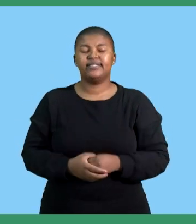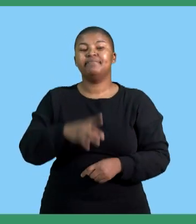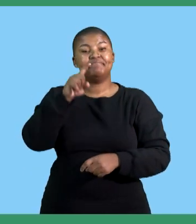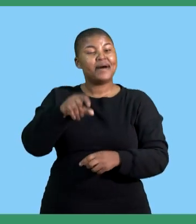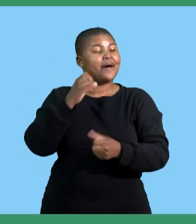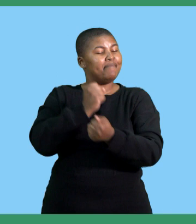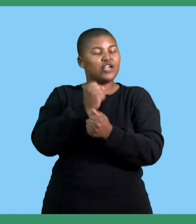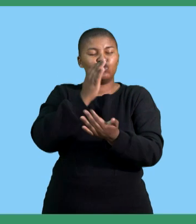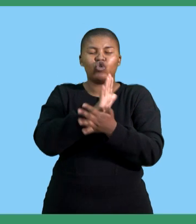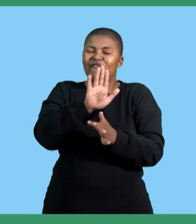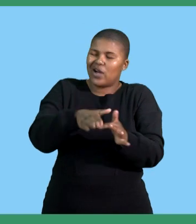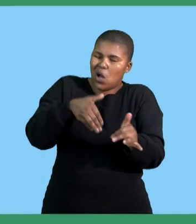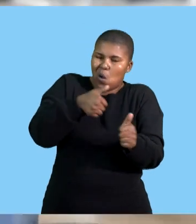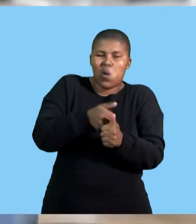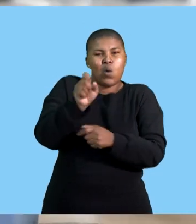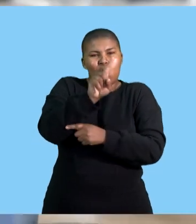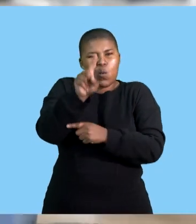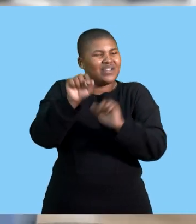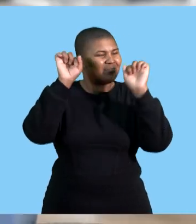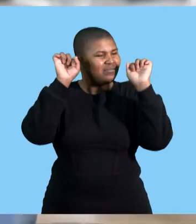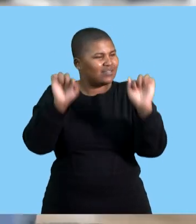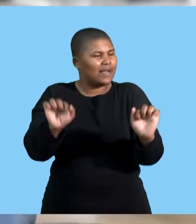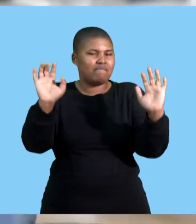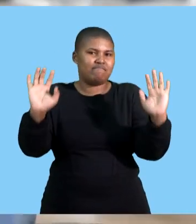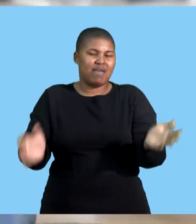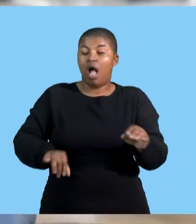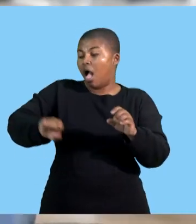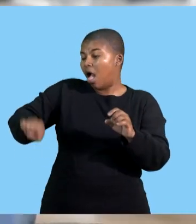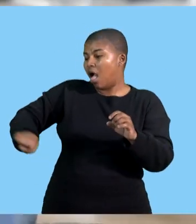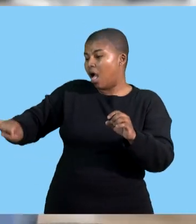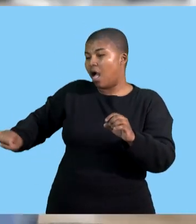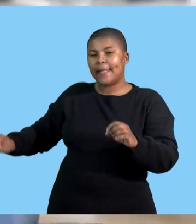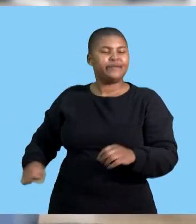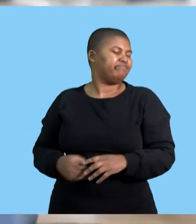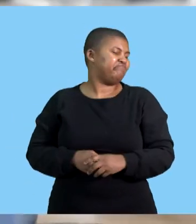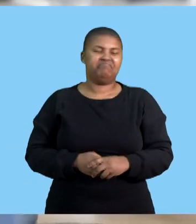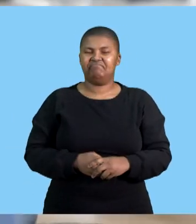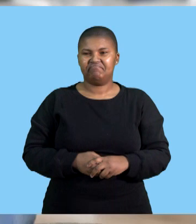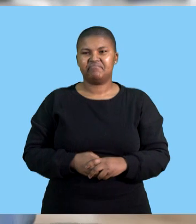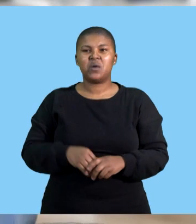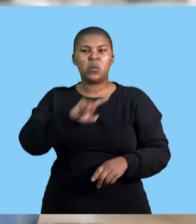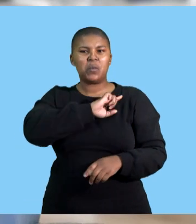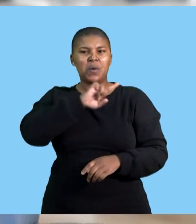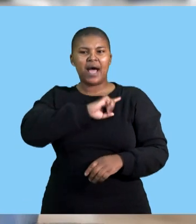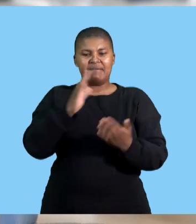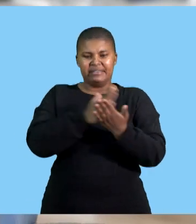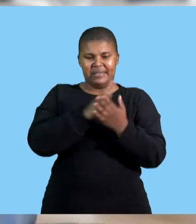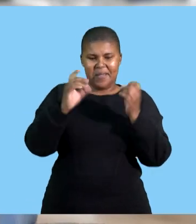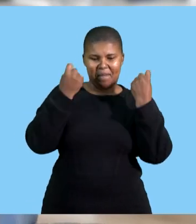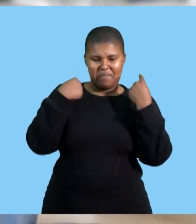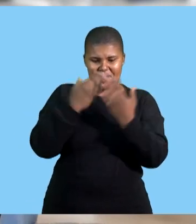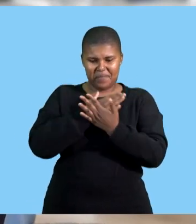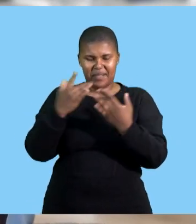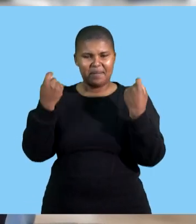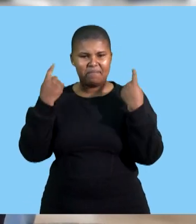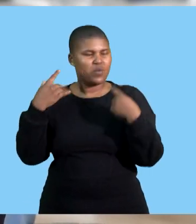to questions, your answers are short and to the point, so that you would avoid people not understanding exactly what your